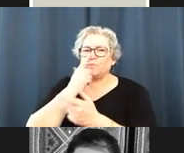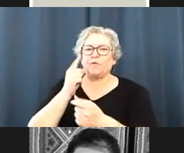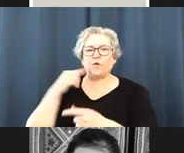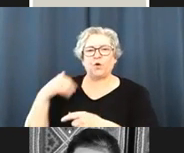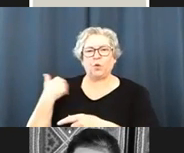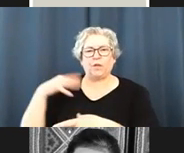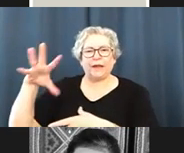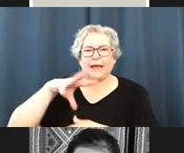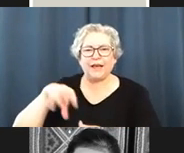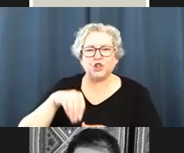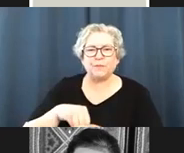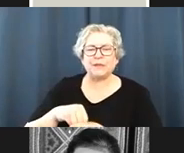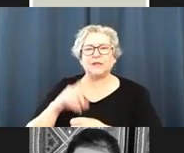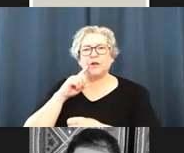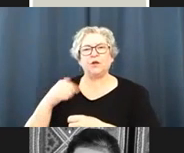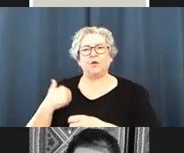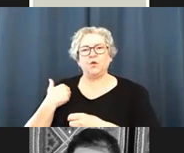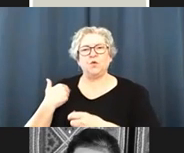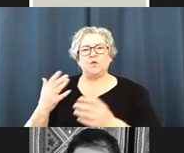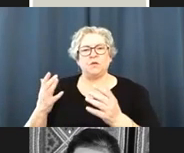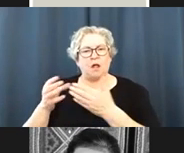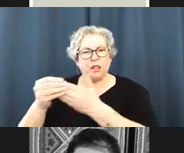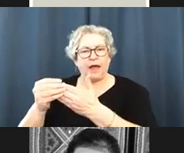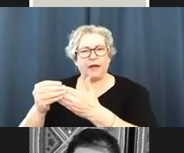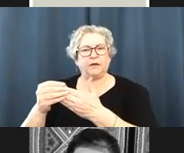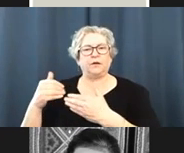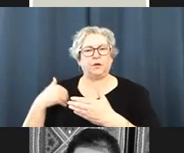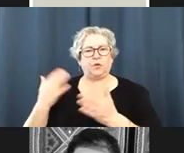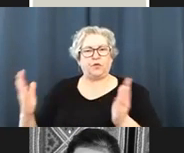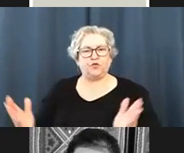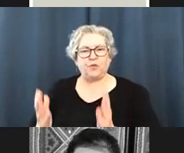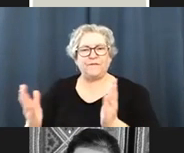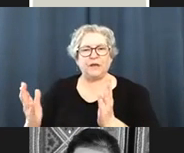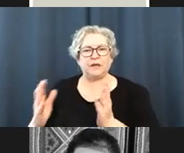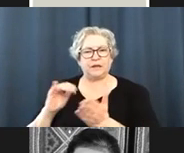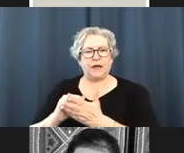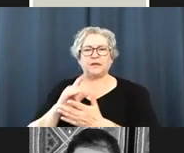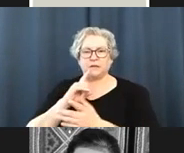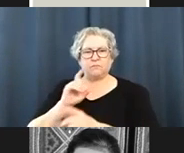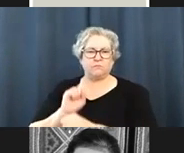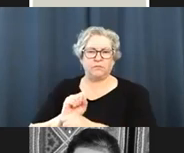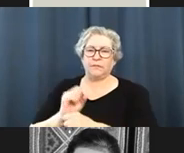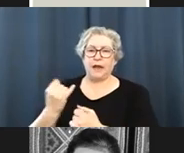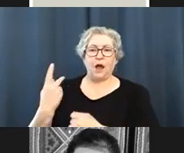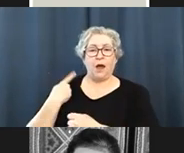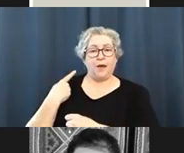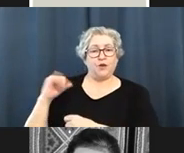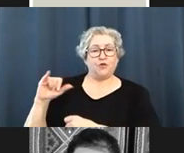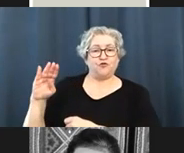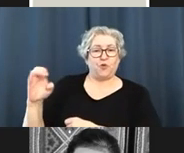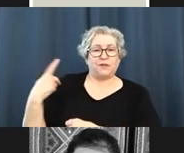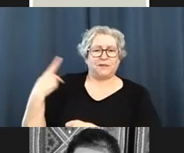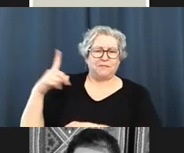believe that youth-led, youth-driven is the way. And it's where Josie said that we're longtime friends.